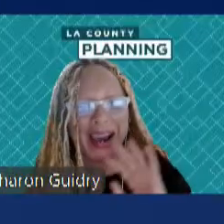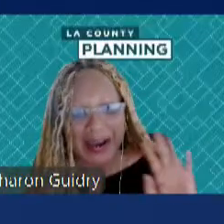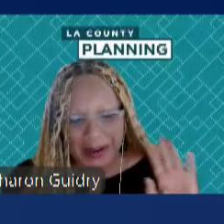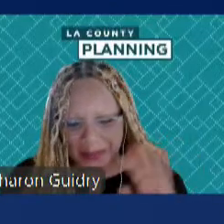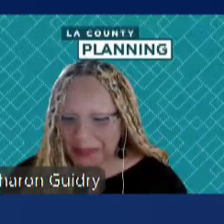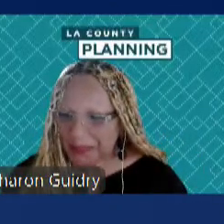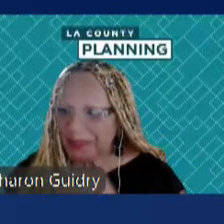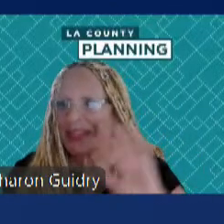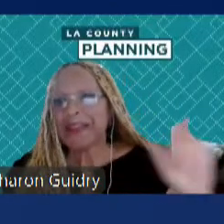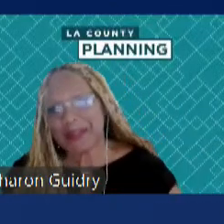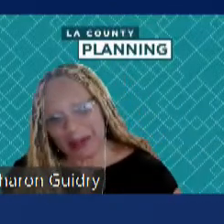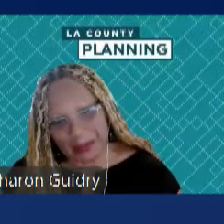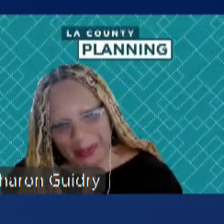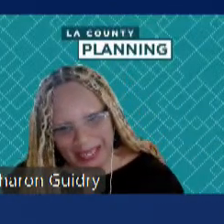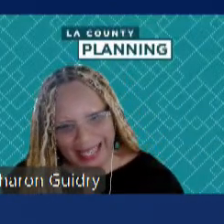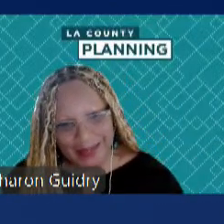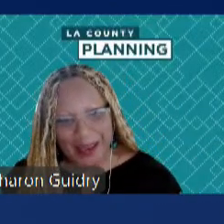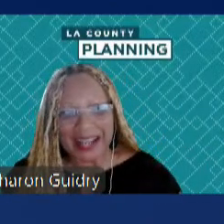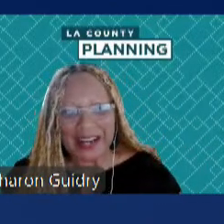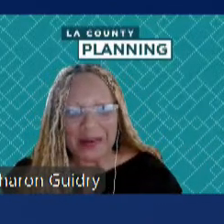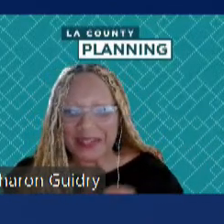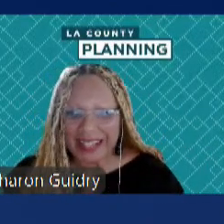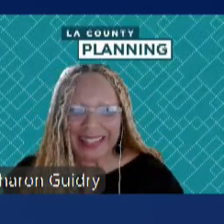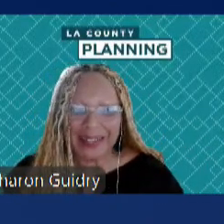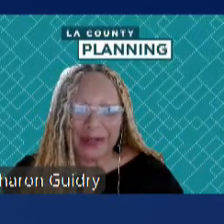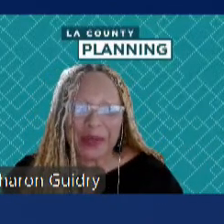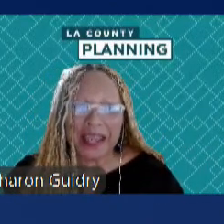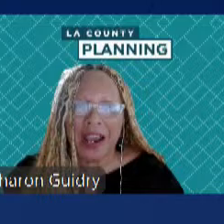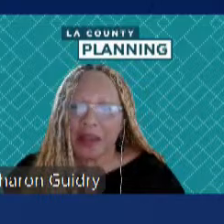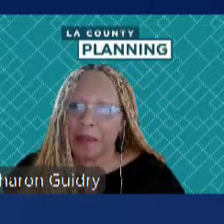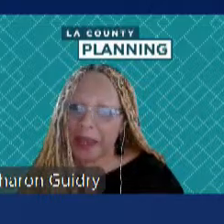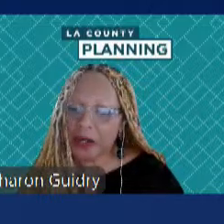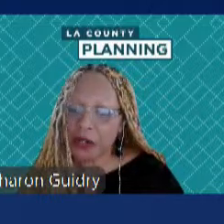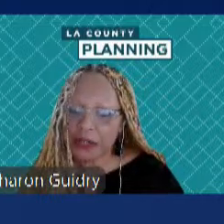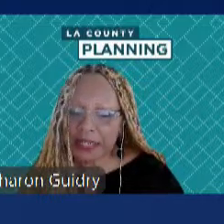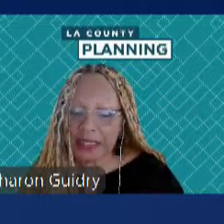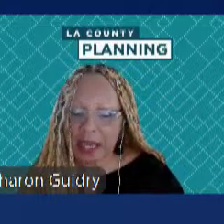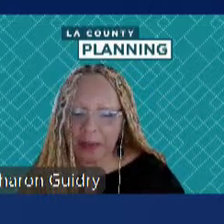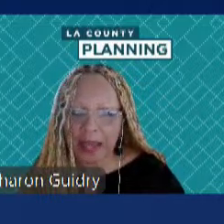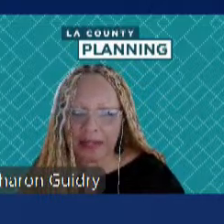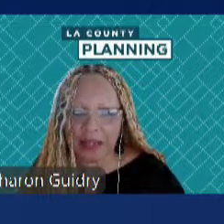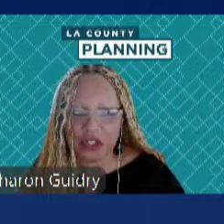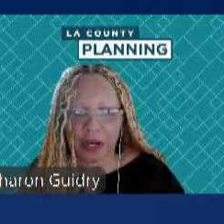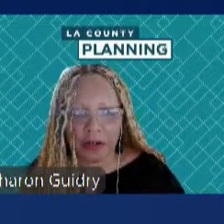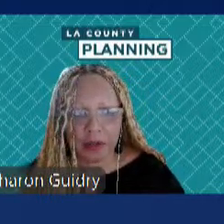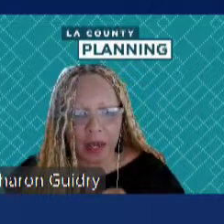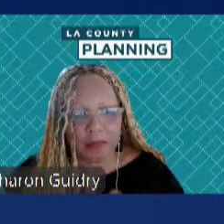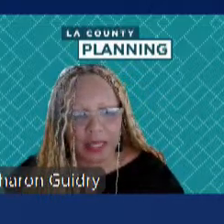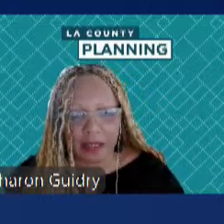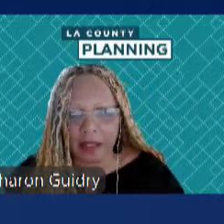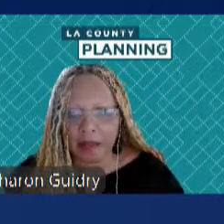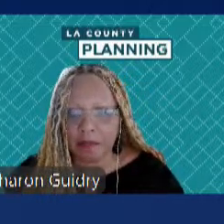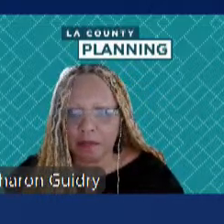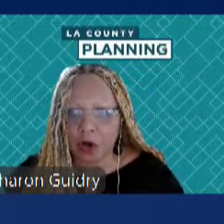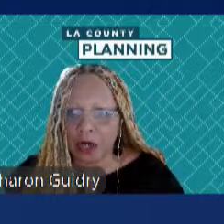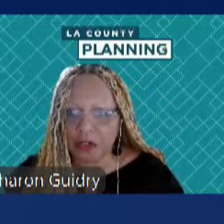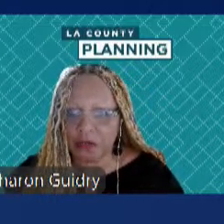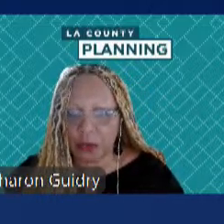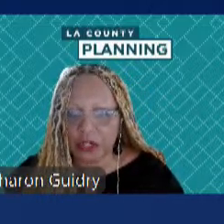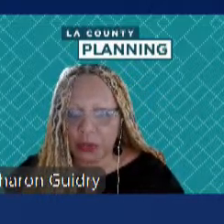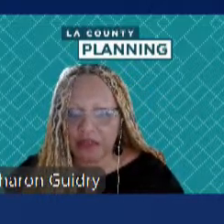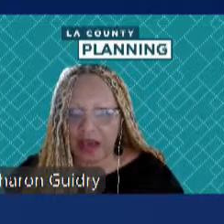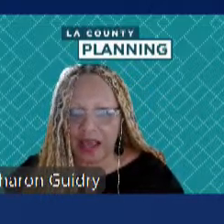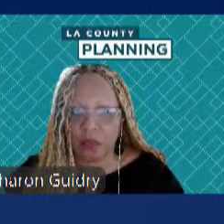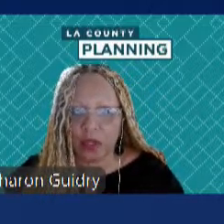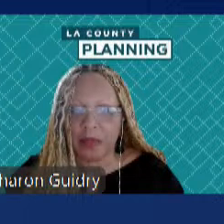sorry. So let's back up just a little bit. The background is, as I shared, beginning in March